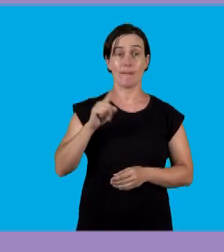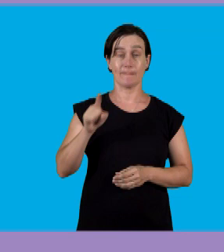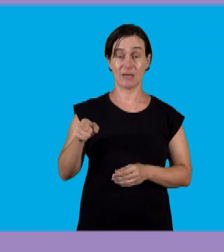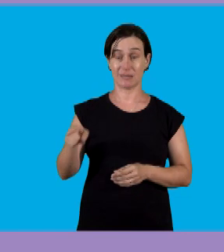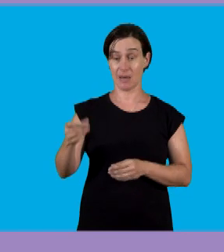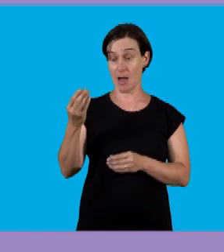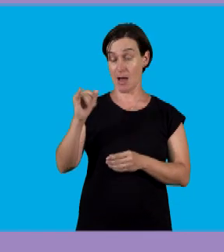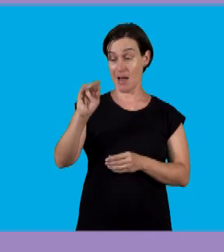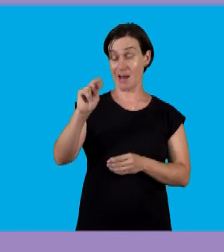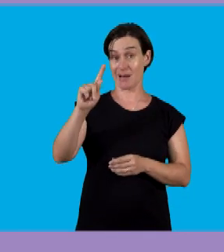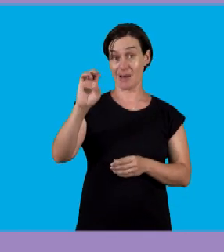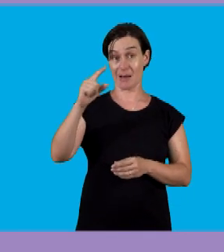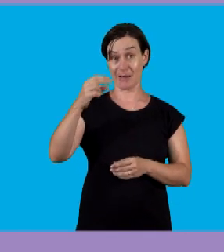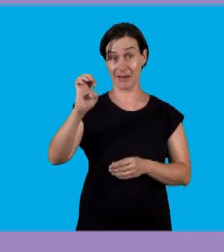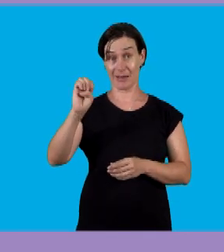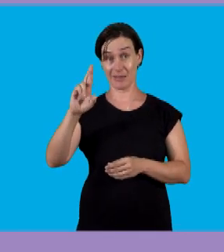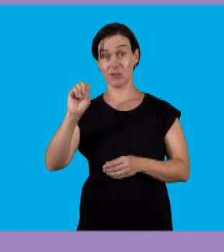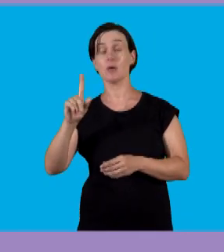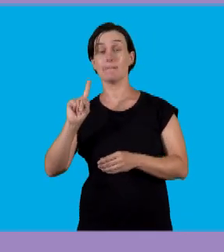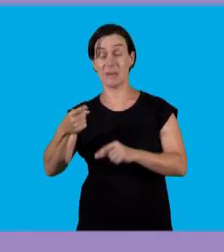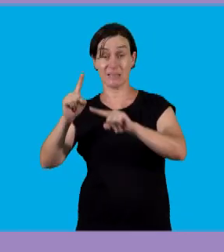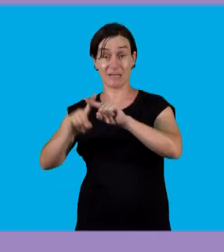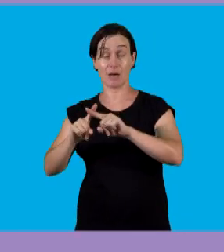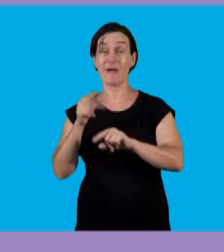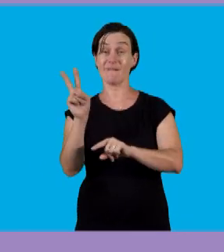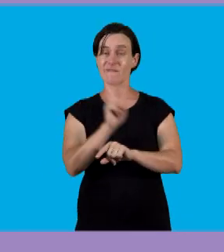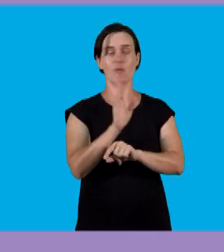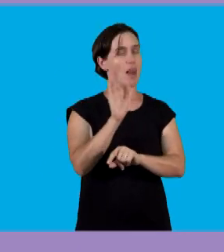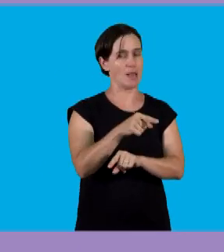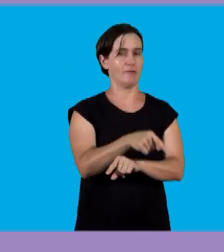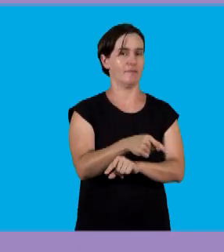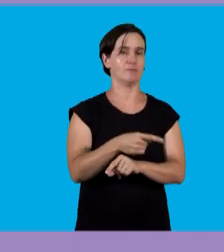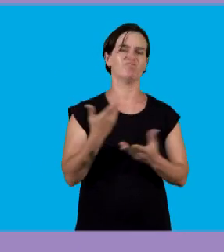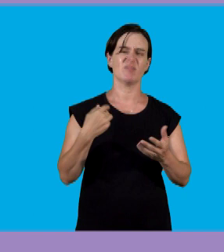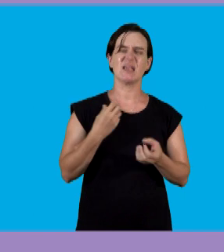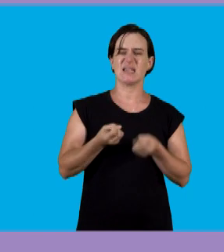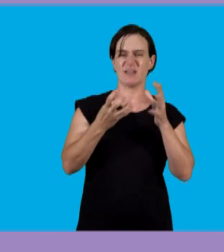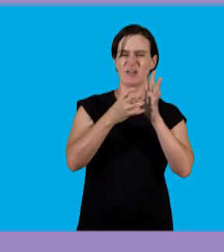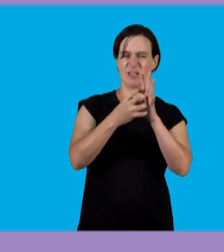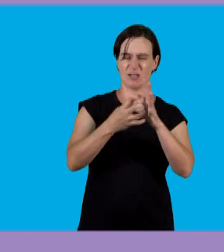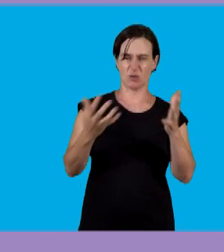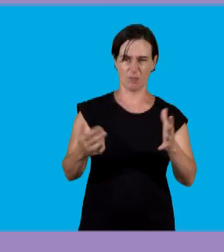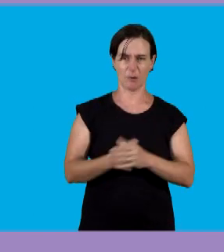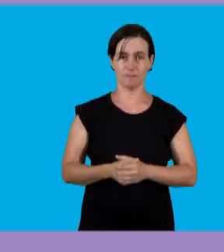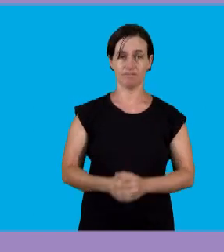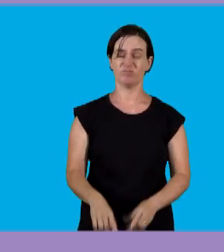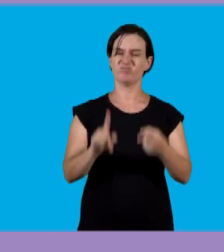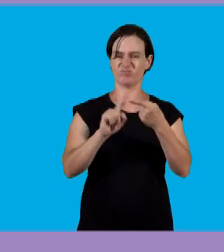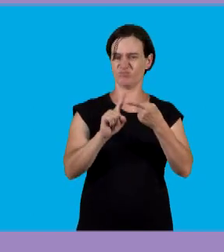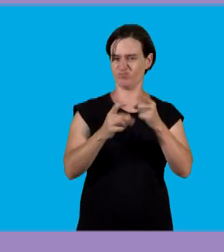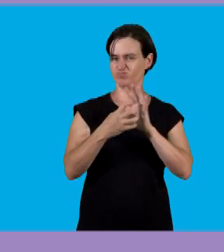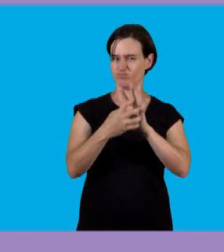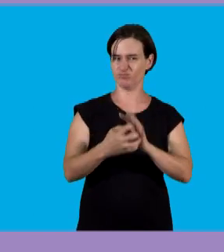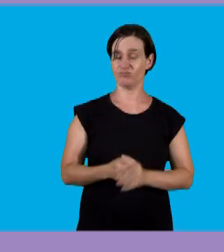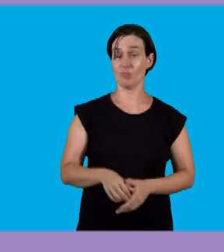the variables as they are. Let's look at an example. Let's simplify the following expressions. So the first one